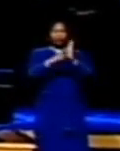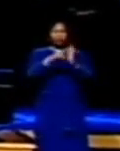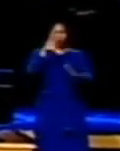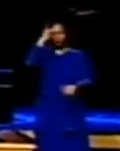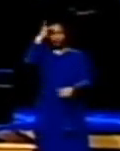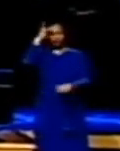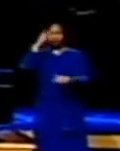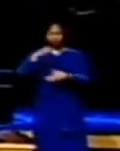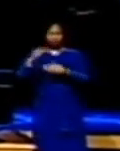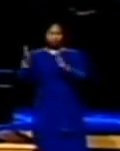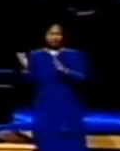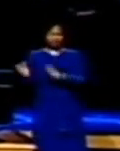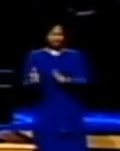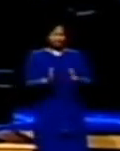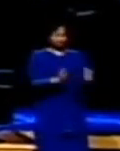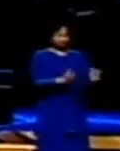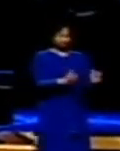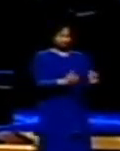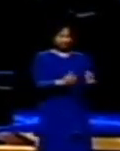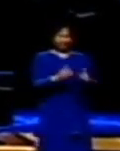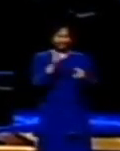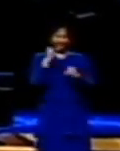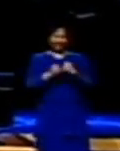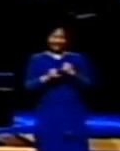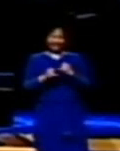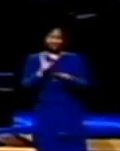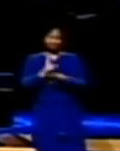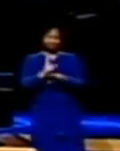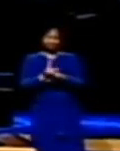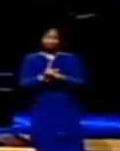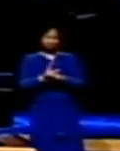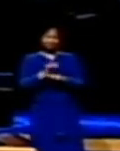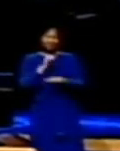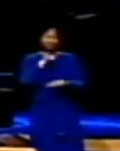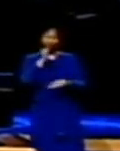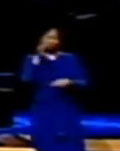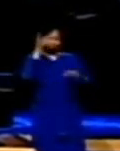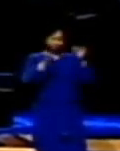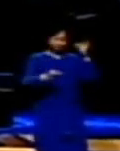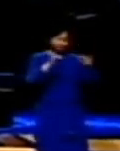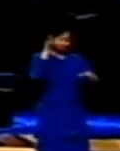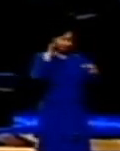agenda. And then last of all, they think the church is too judgmental.